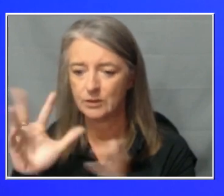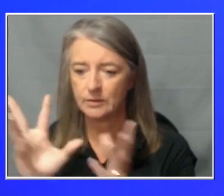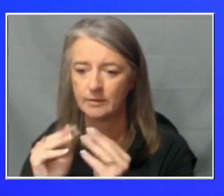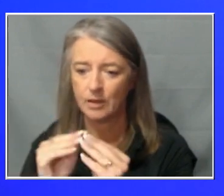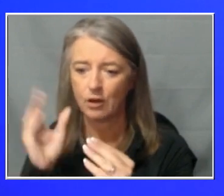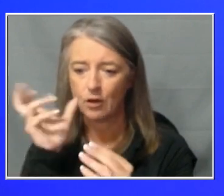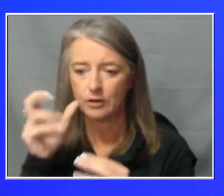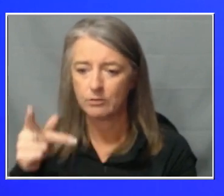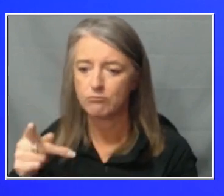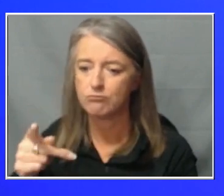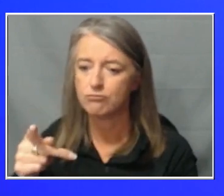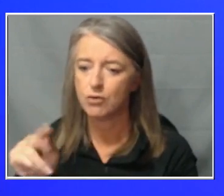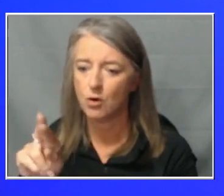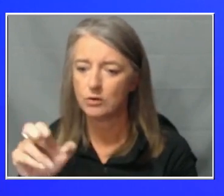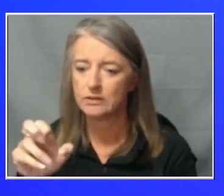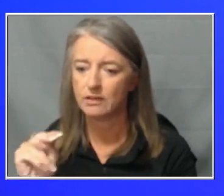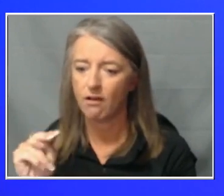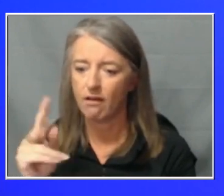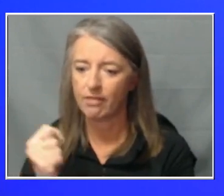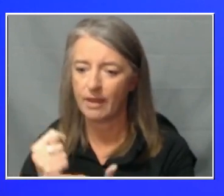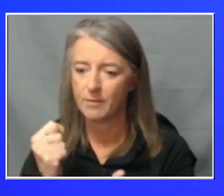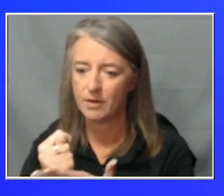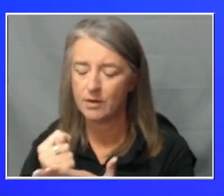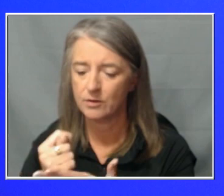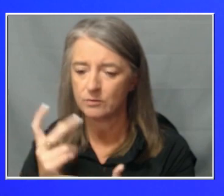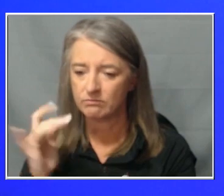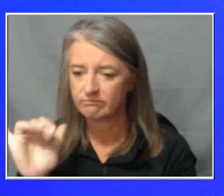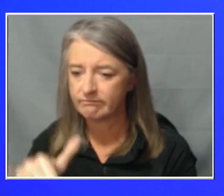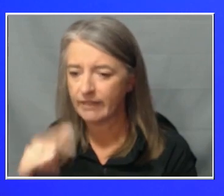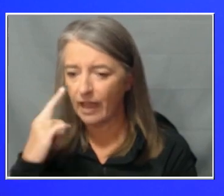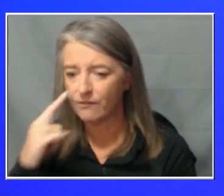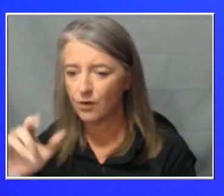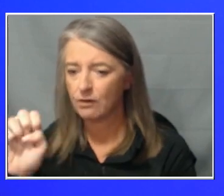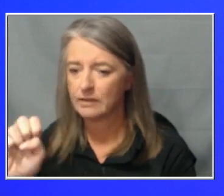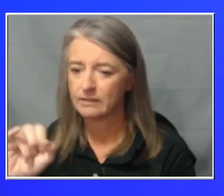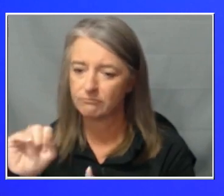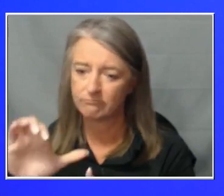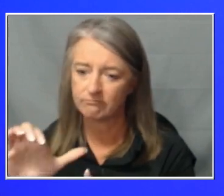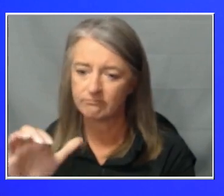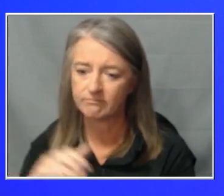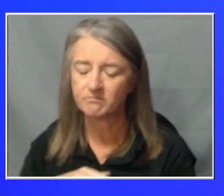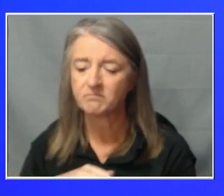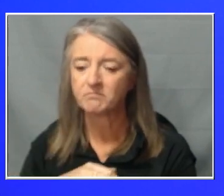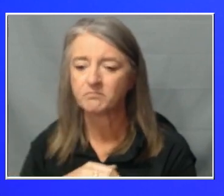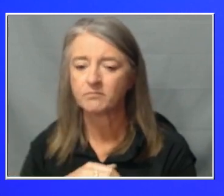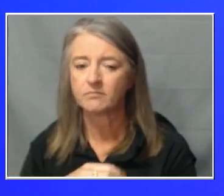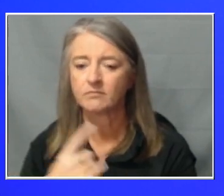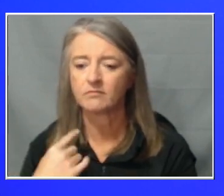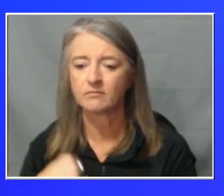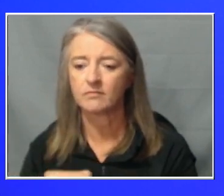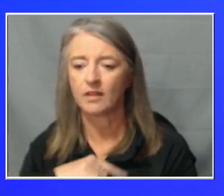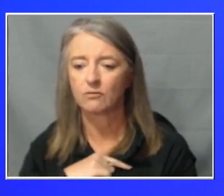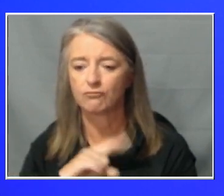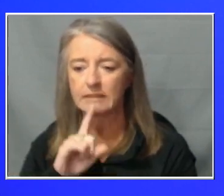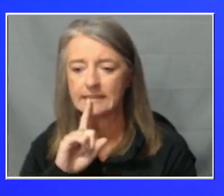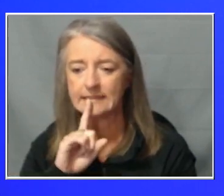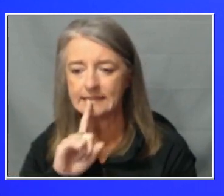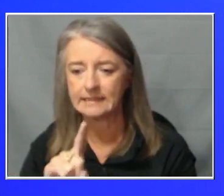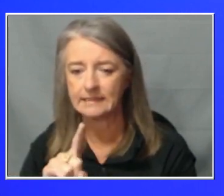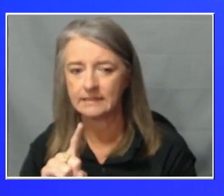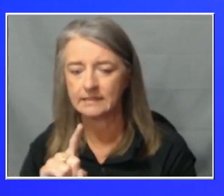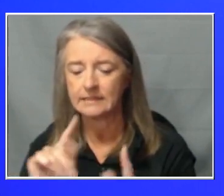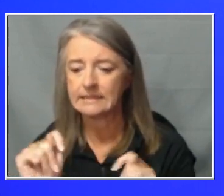proton therapy. And she said, what about this for Eric? So it's a collaborative, it's a